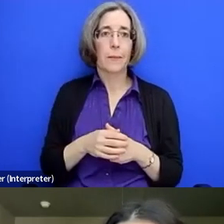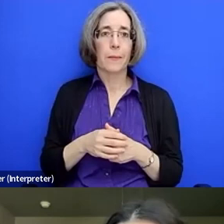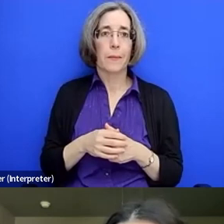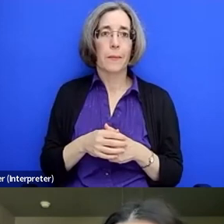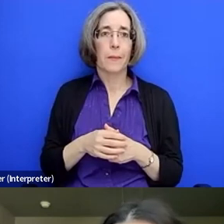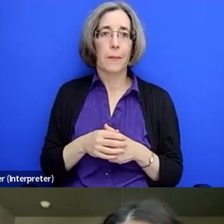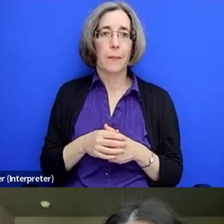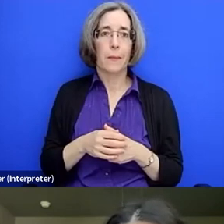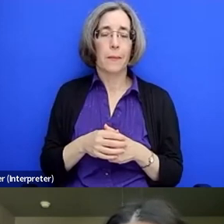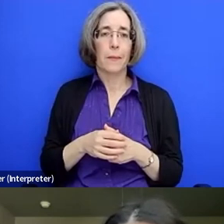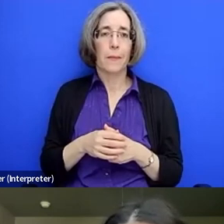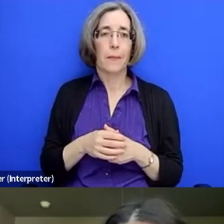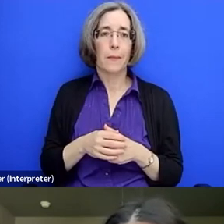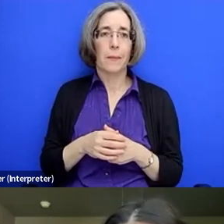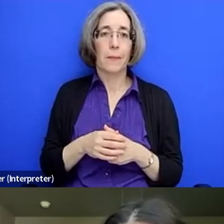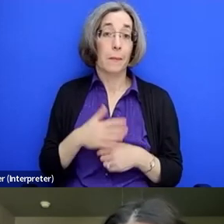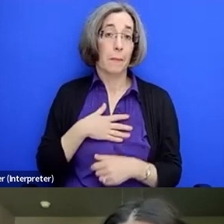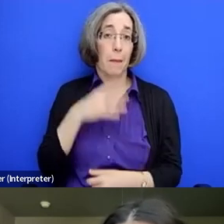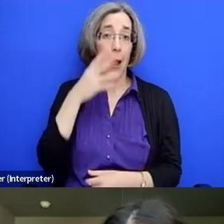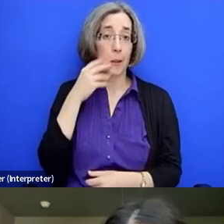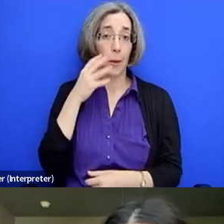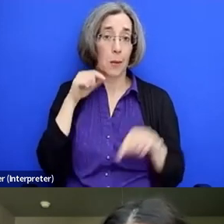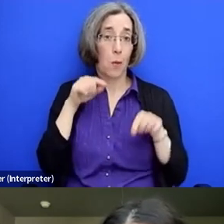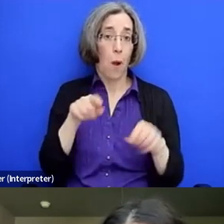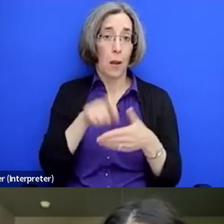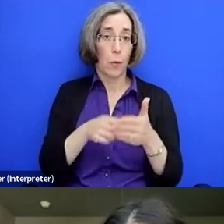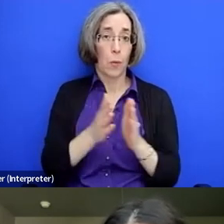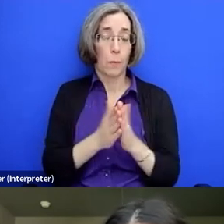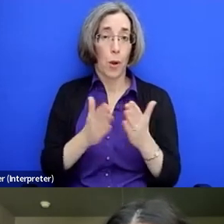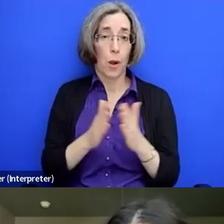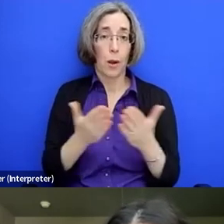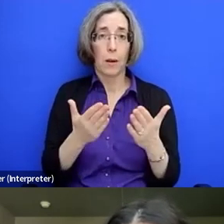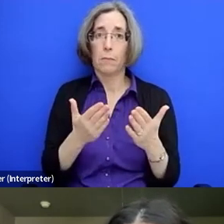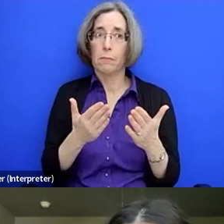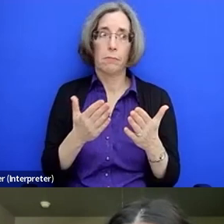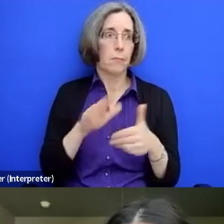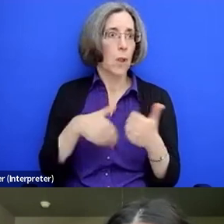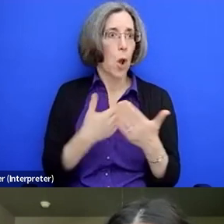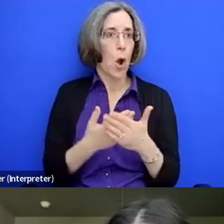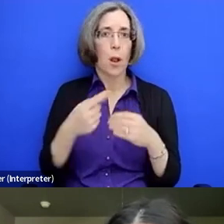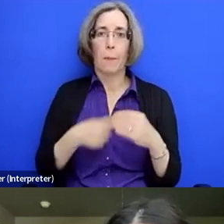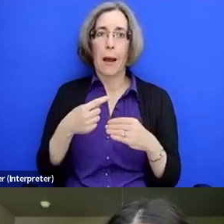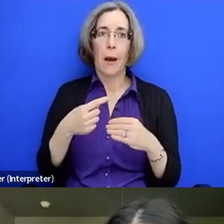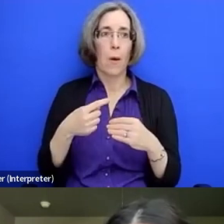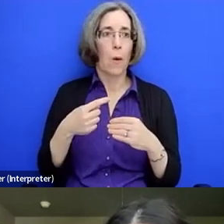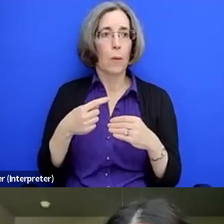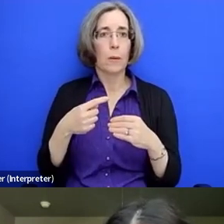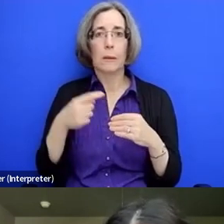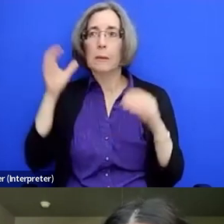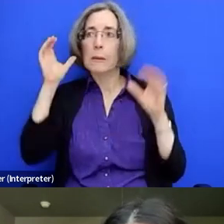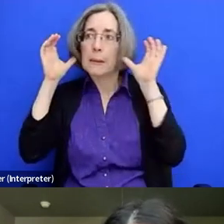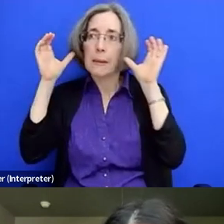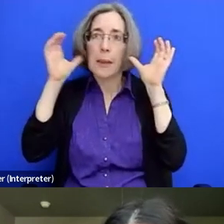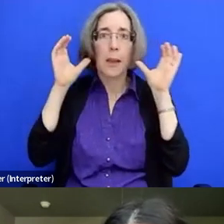that I had in writing my book were all about hearing from